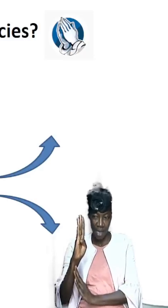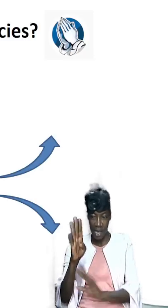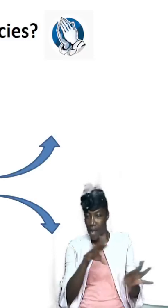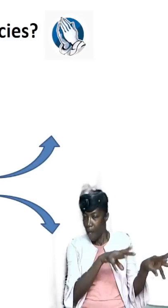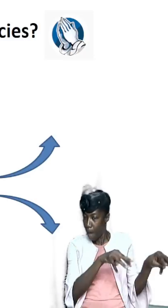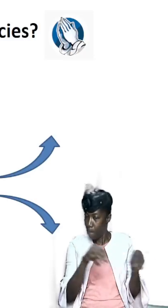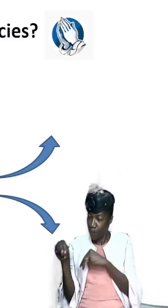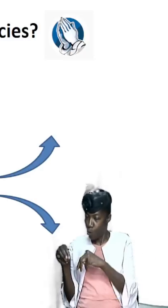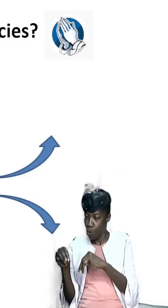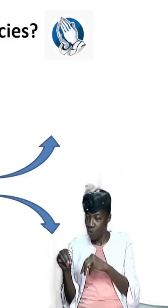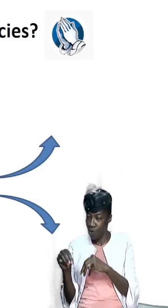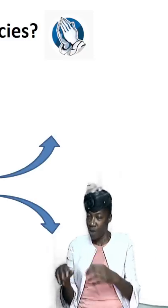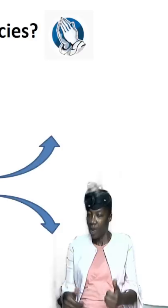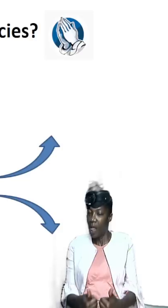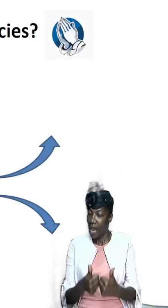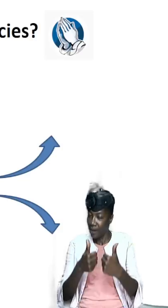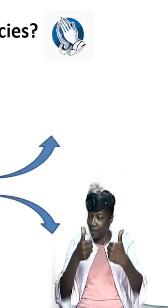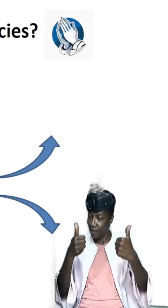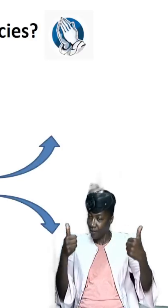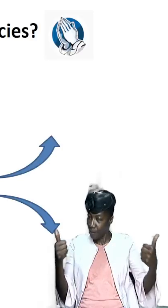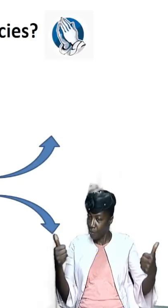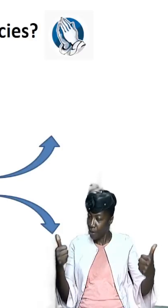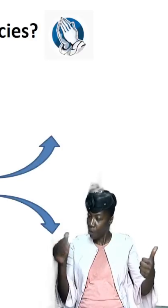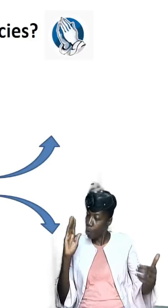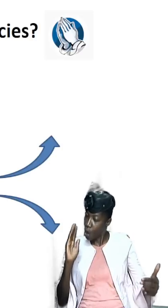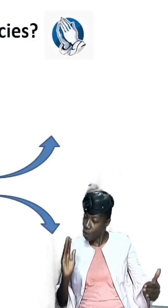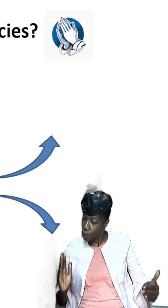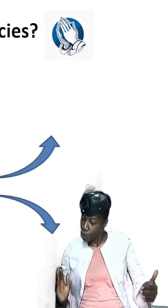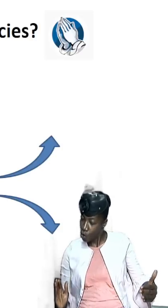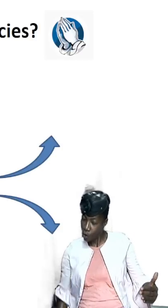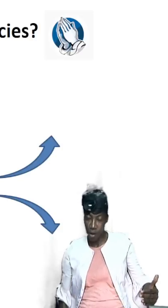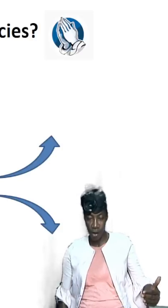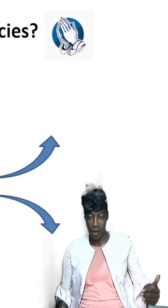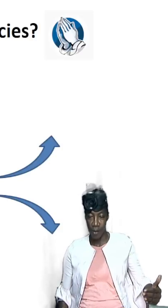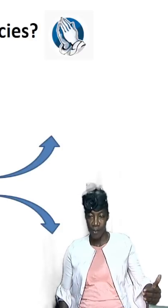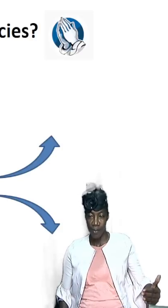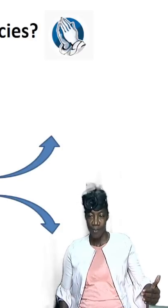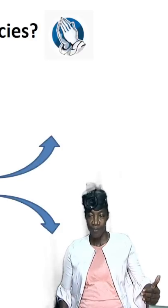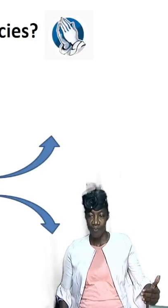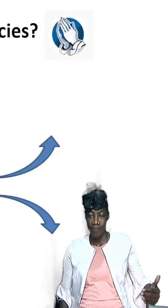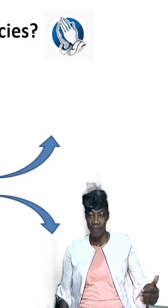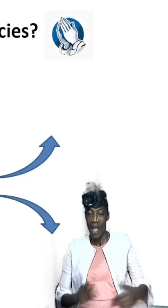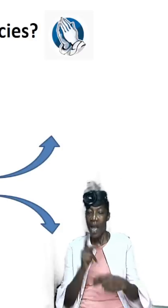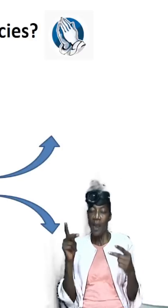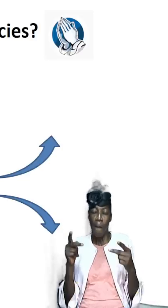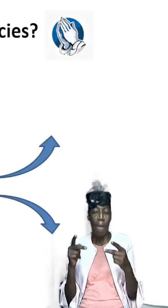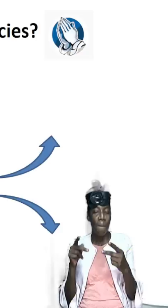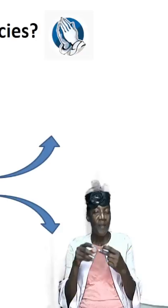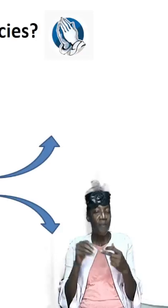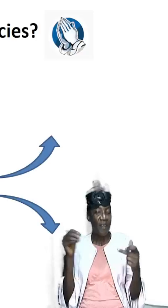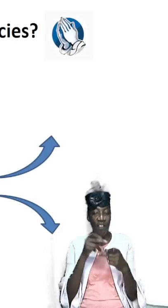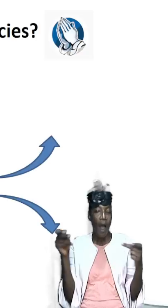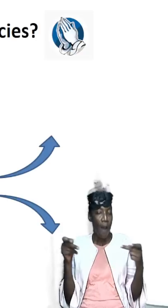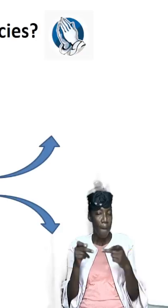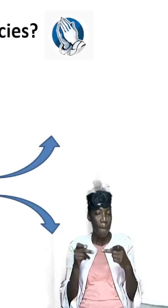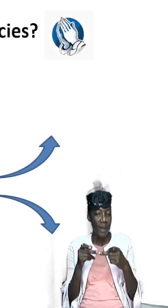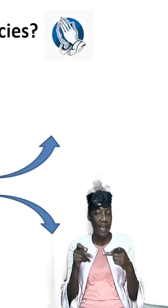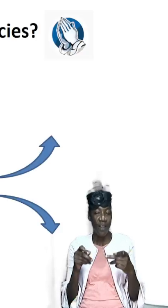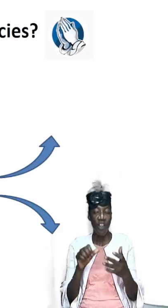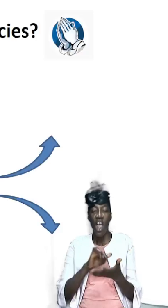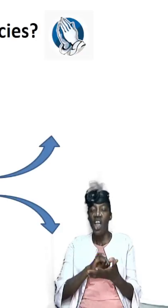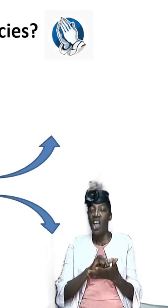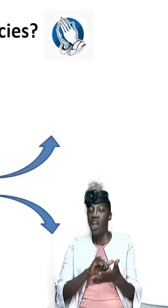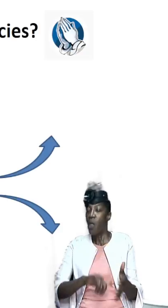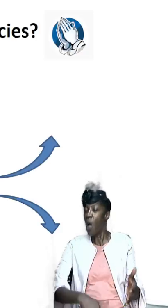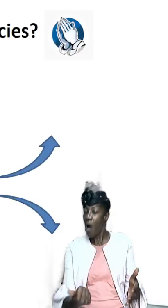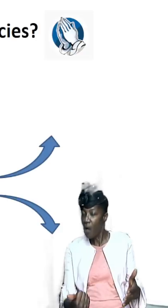removed and taken to one corner of a particular place. And those with genetic